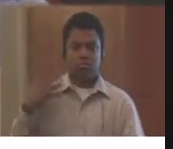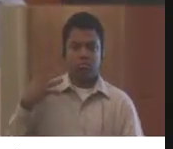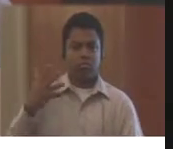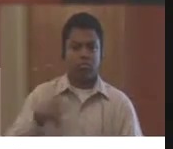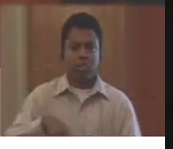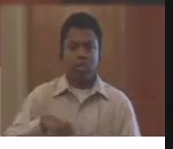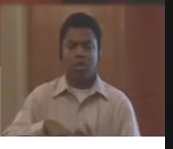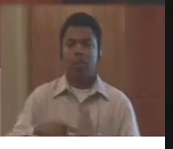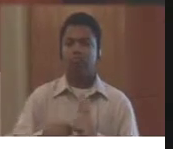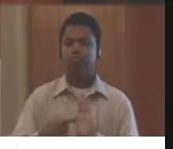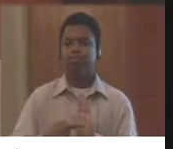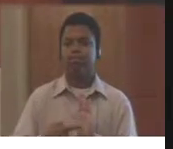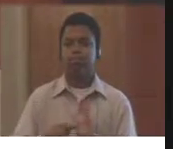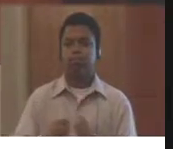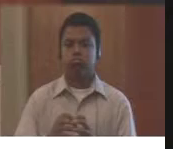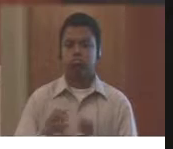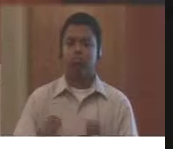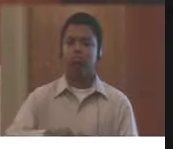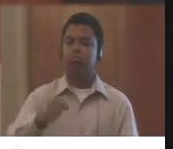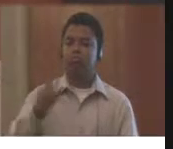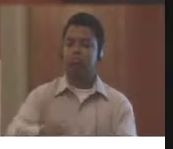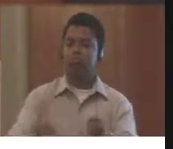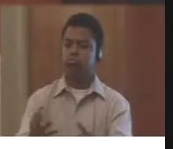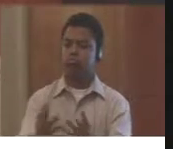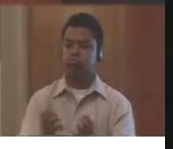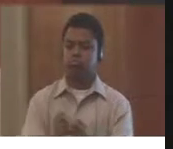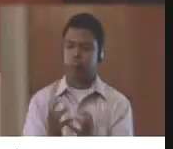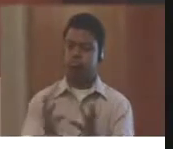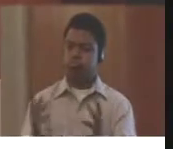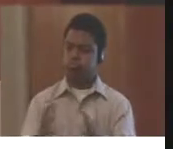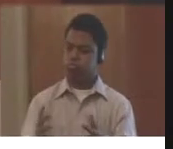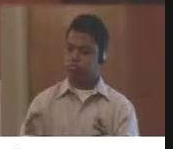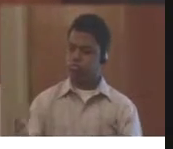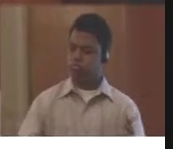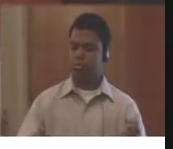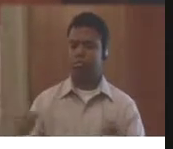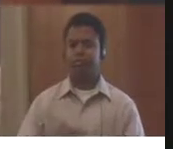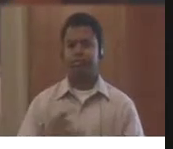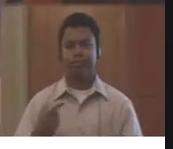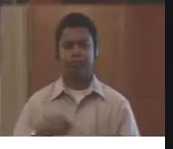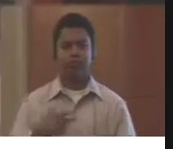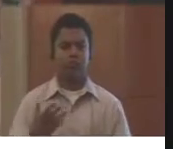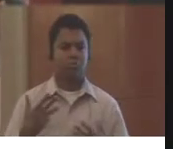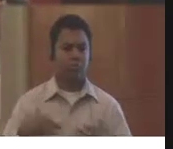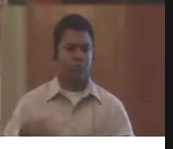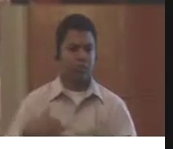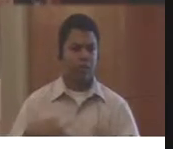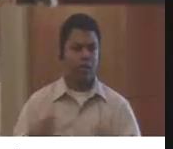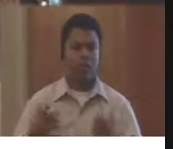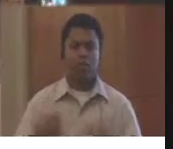phrase that says due to population growth.